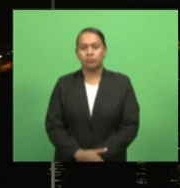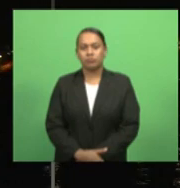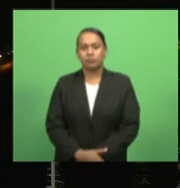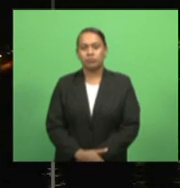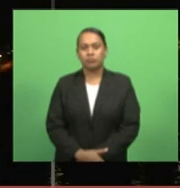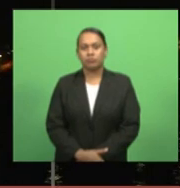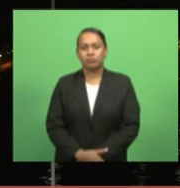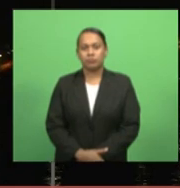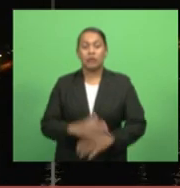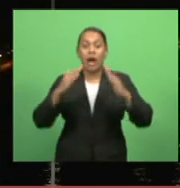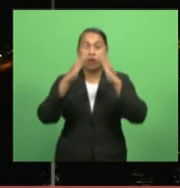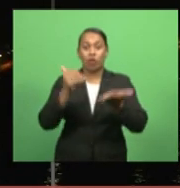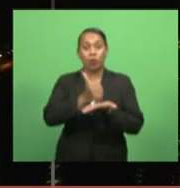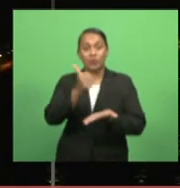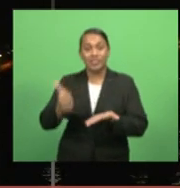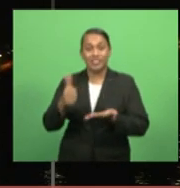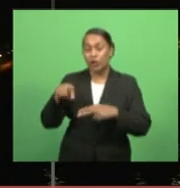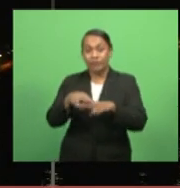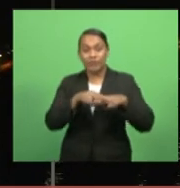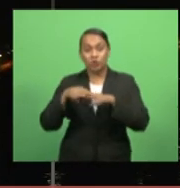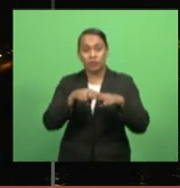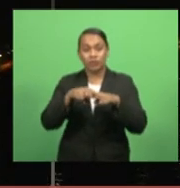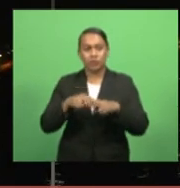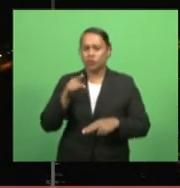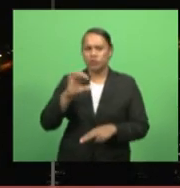The Housing Authority of Fiji will not lose out as